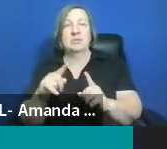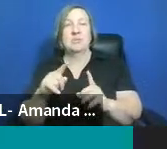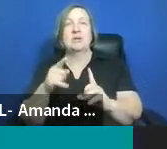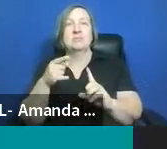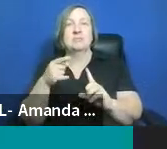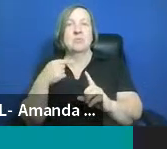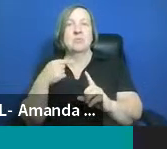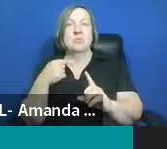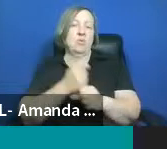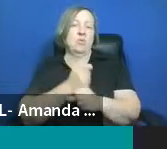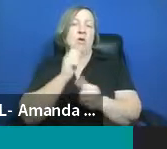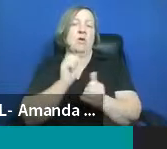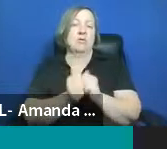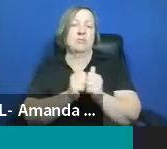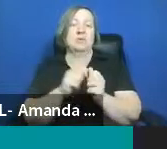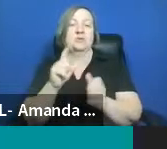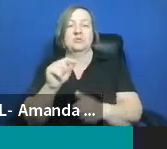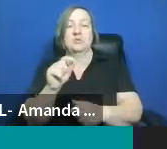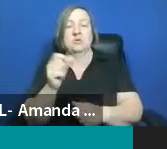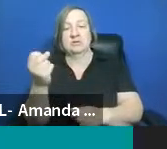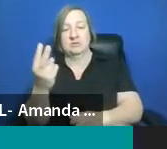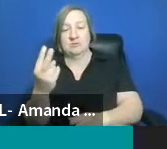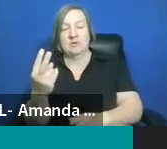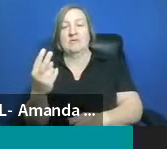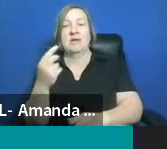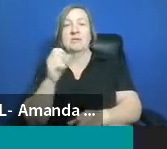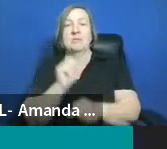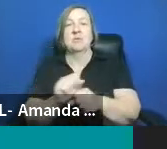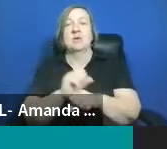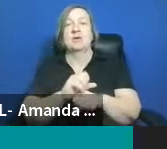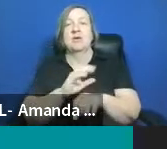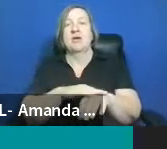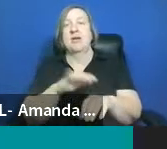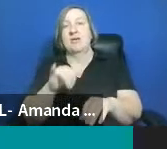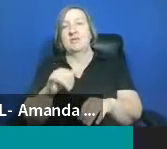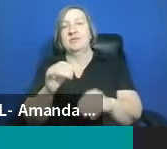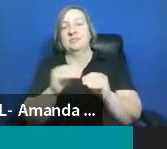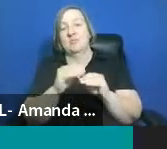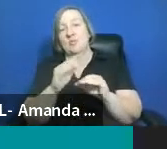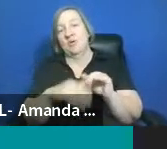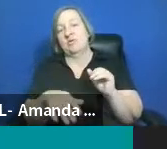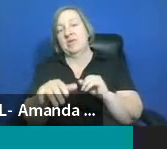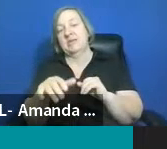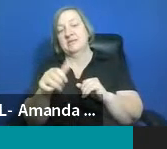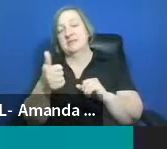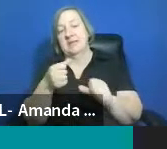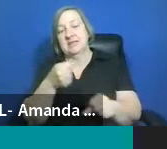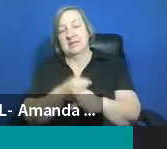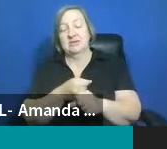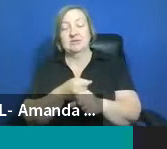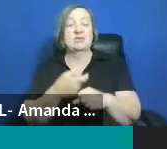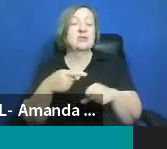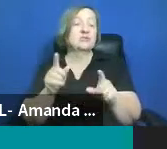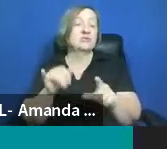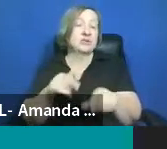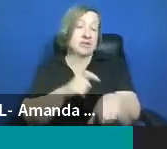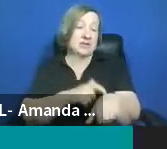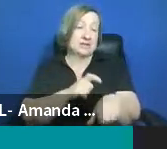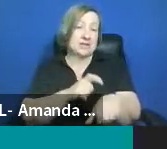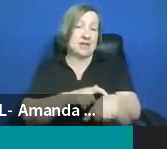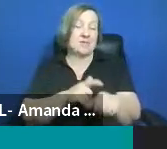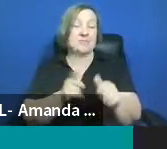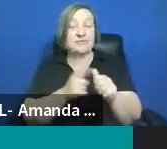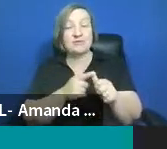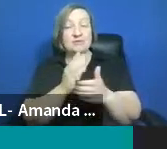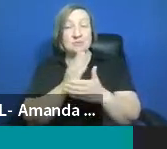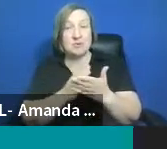this competition in 2012. So I've been working on this scheme for over a decade, and throughout that time, in the initial stages,